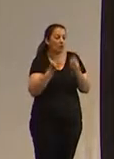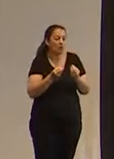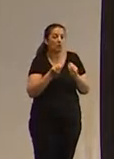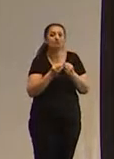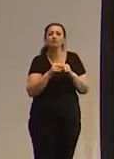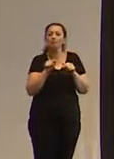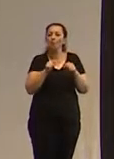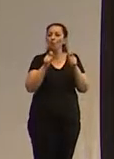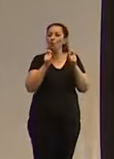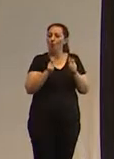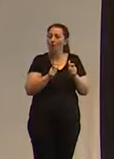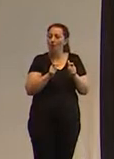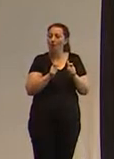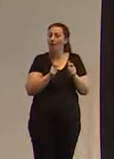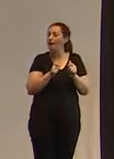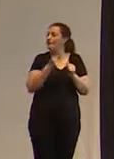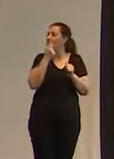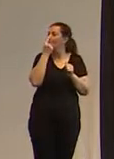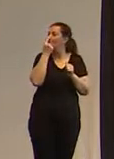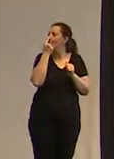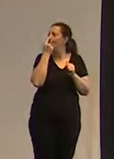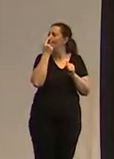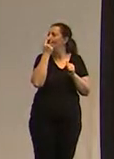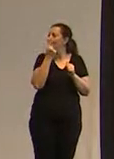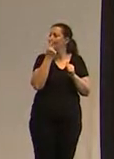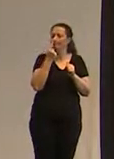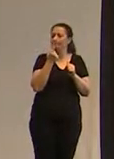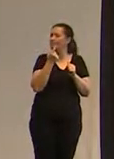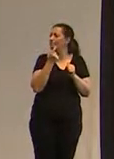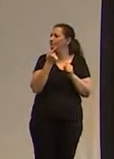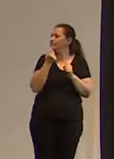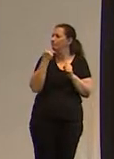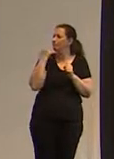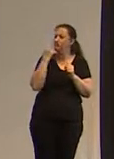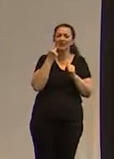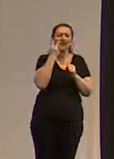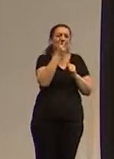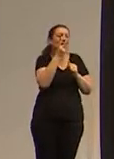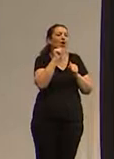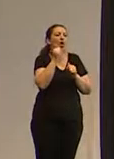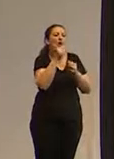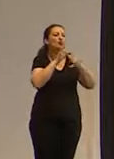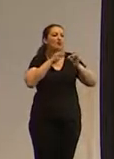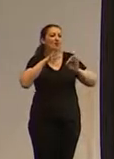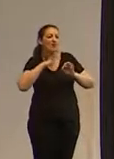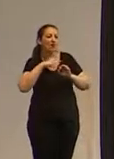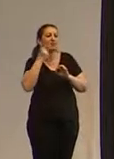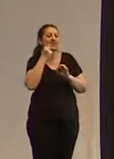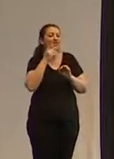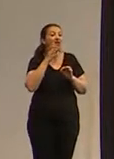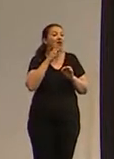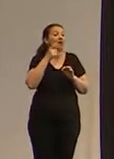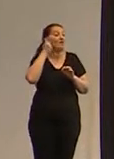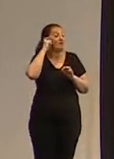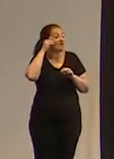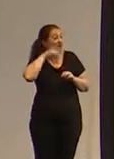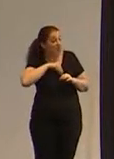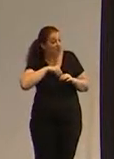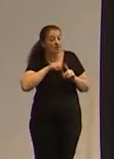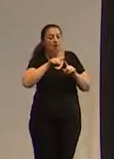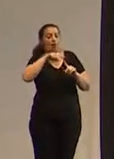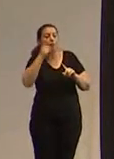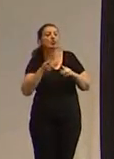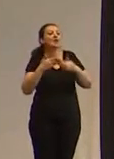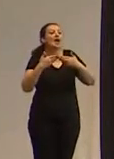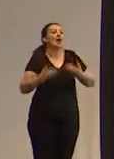ground first if i let them go so there is an acceptance here there are two important things in the